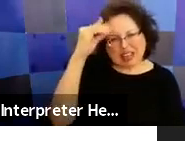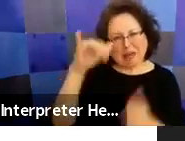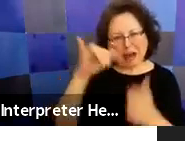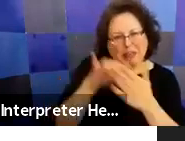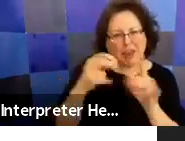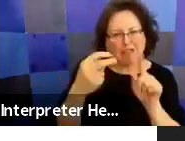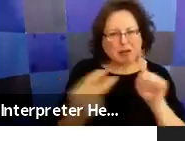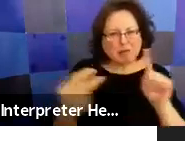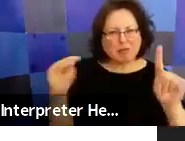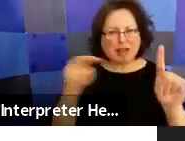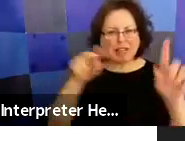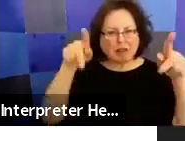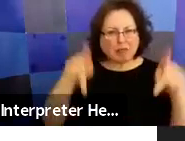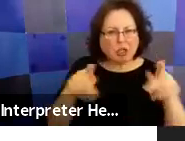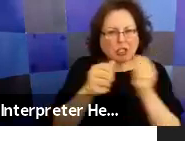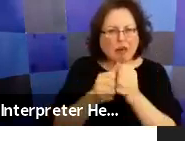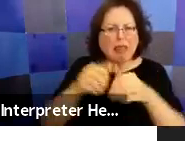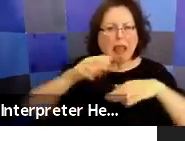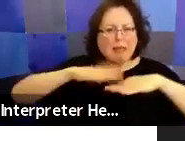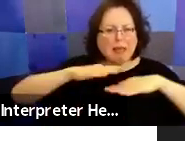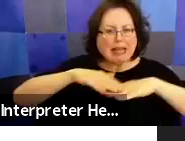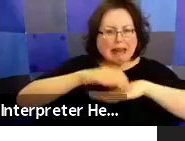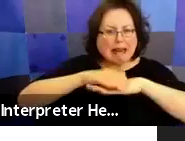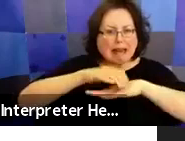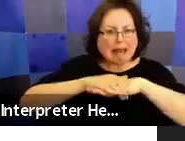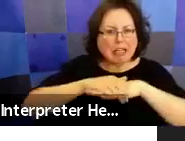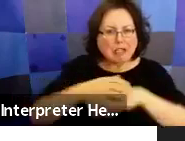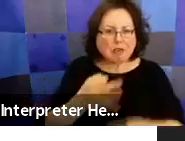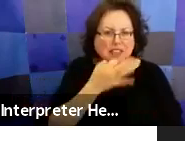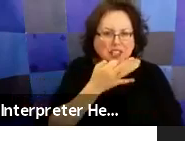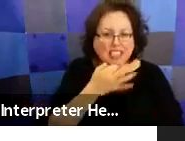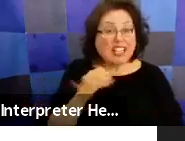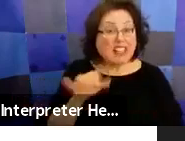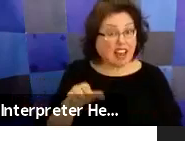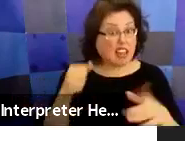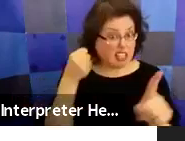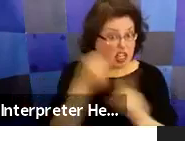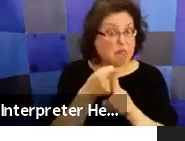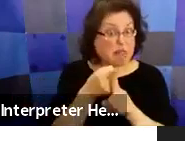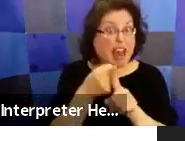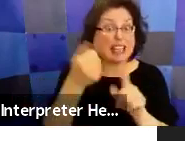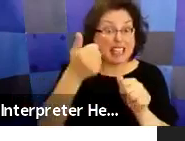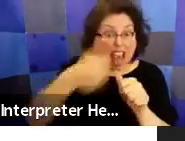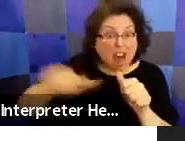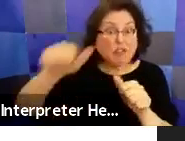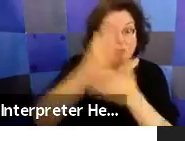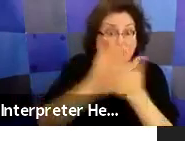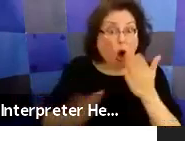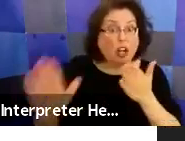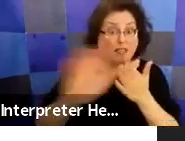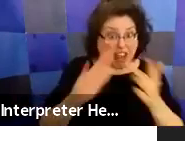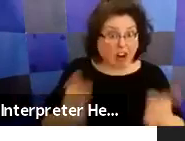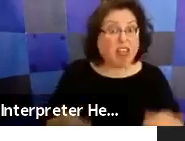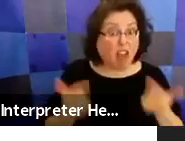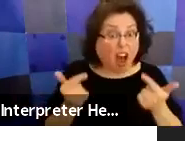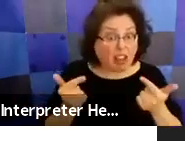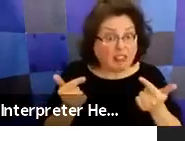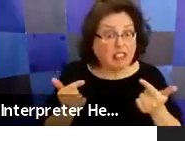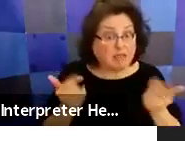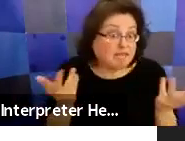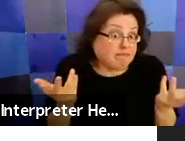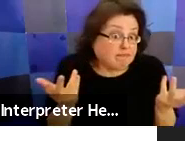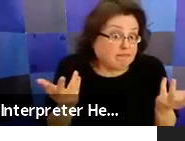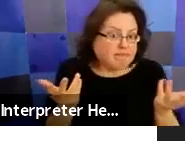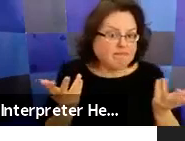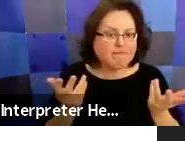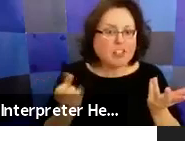an individual with limited English proficiency, it really affects every part of their lives, right? So